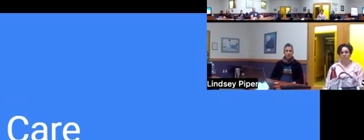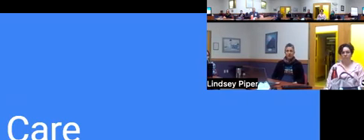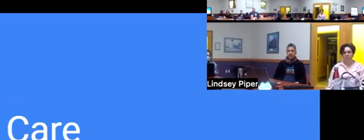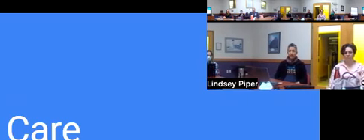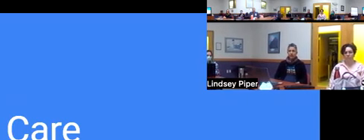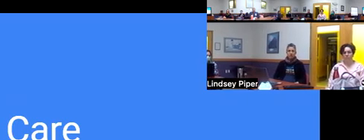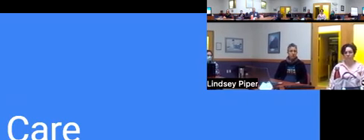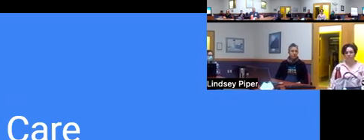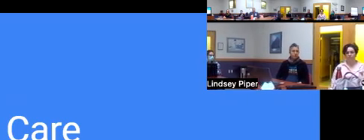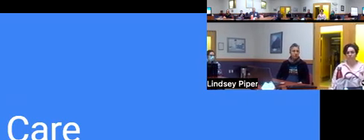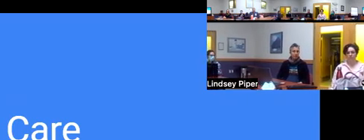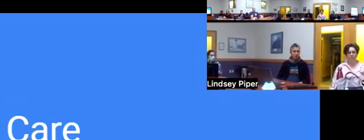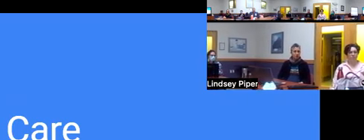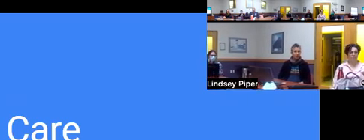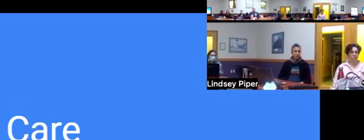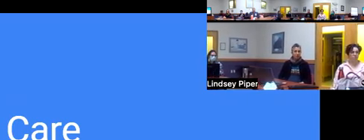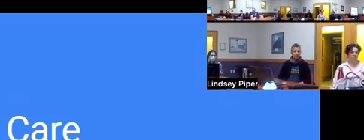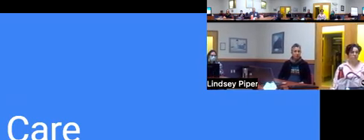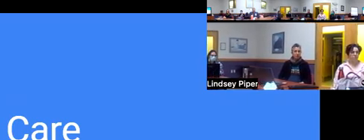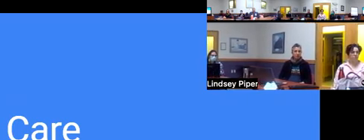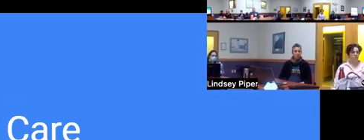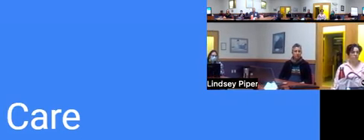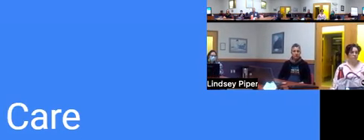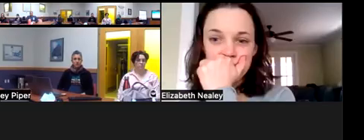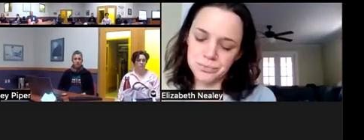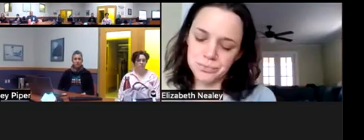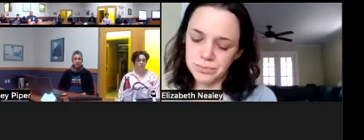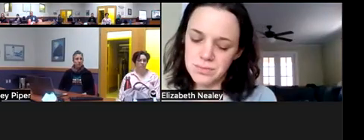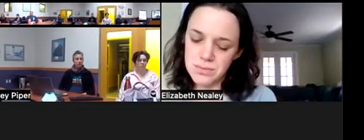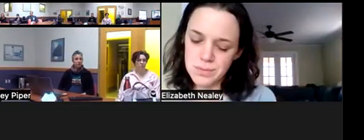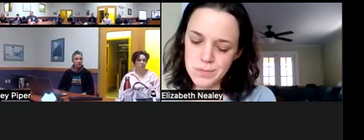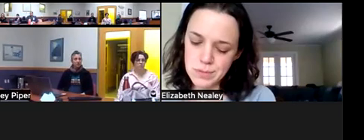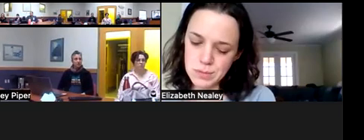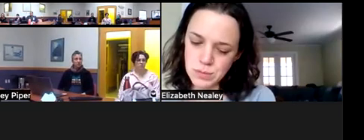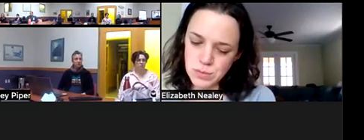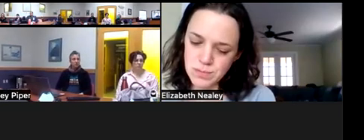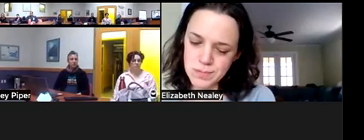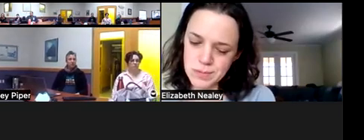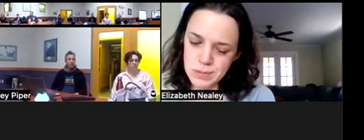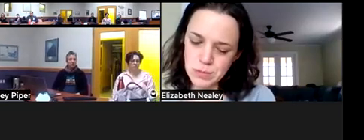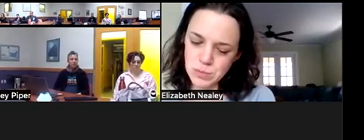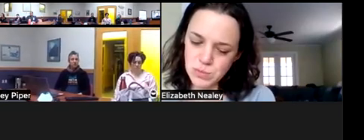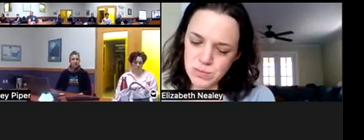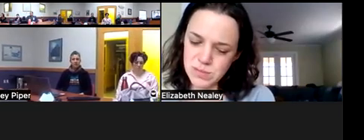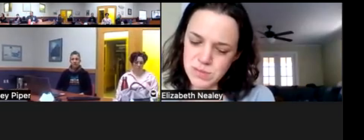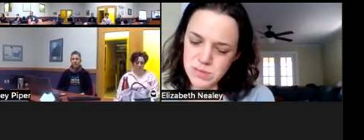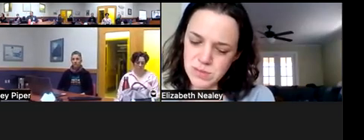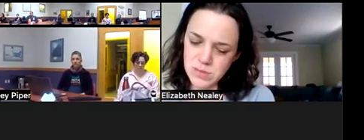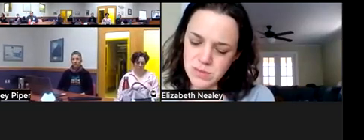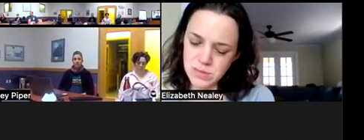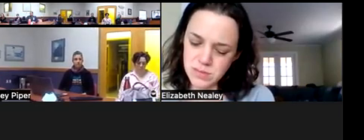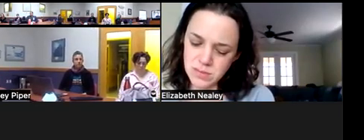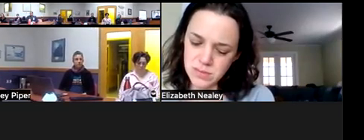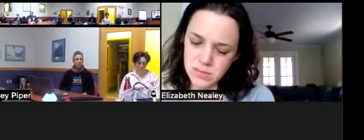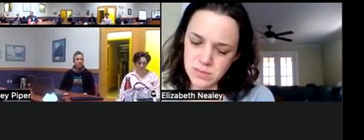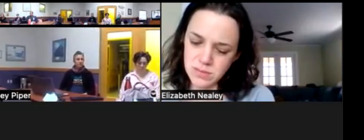seeable by the insurance carrier, you know, and so we wouldn't ever want to make that promise to somebody. So if they were